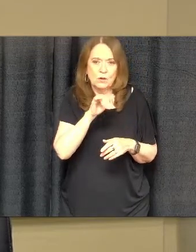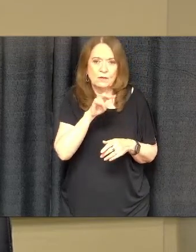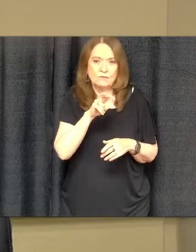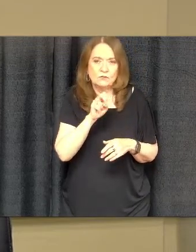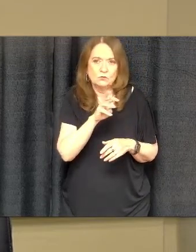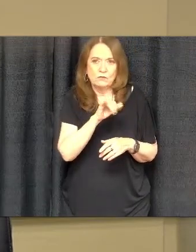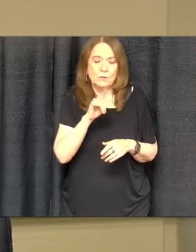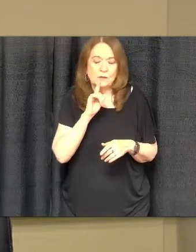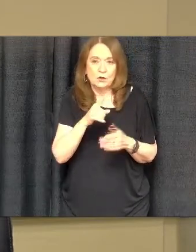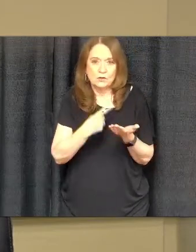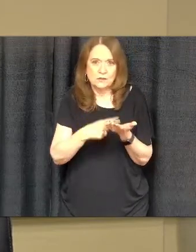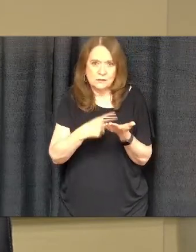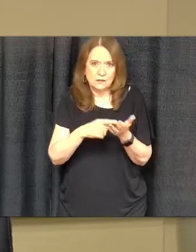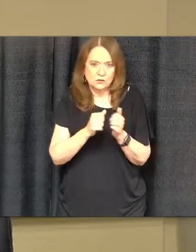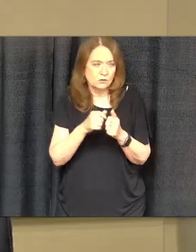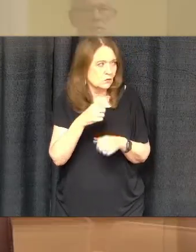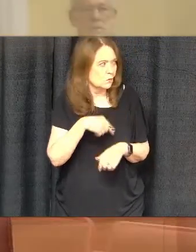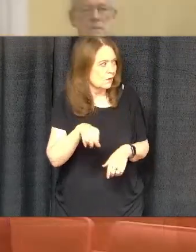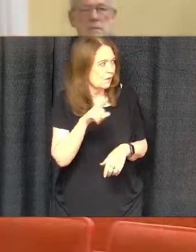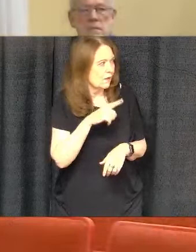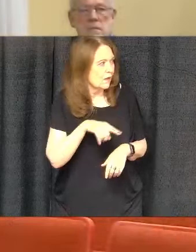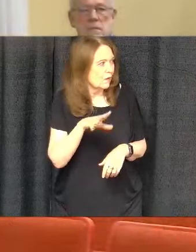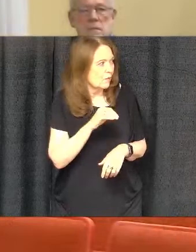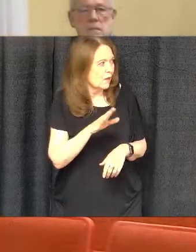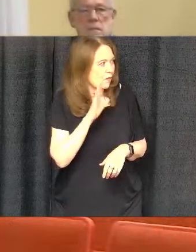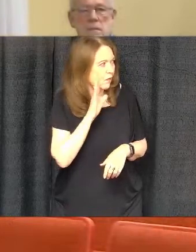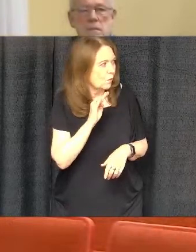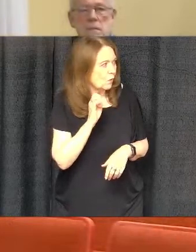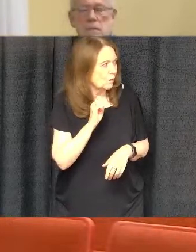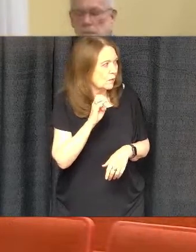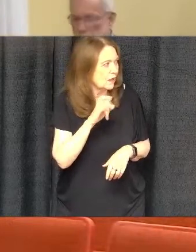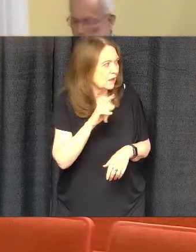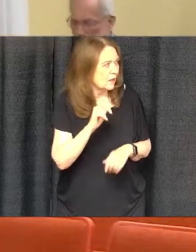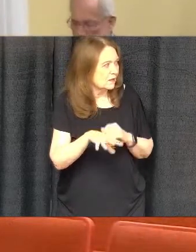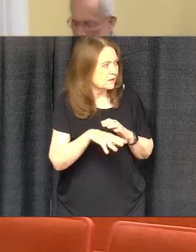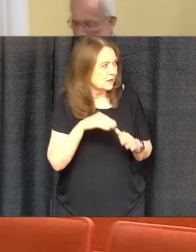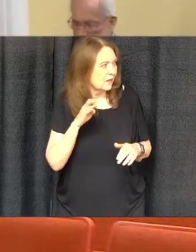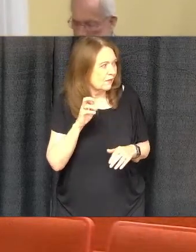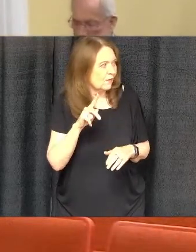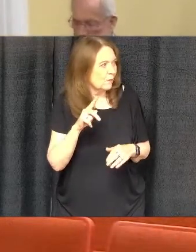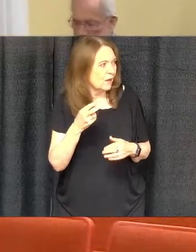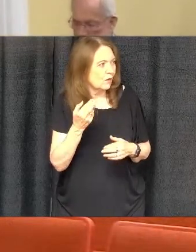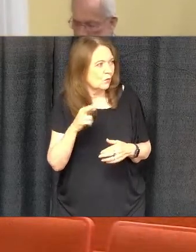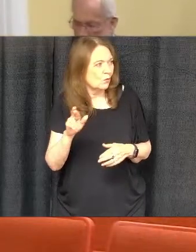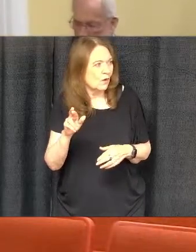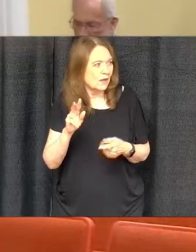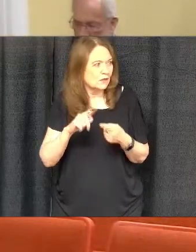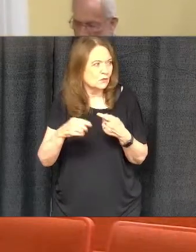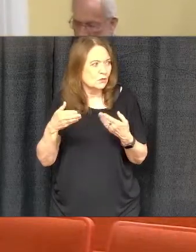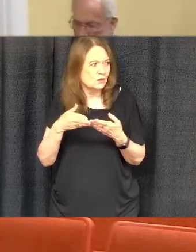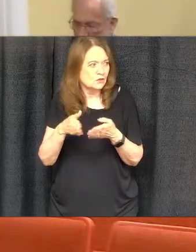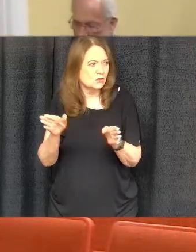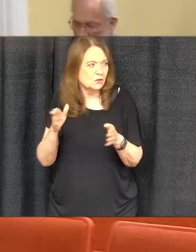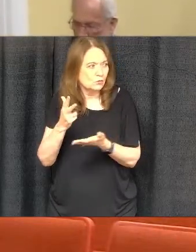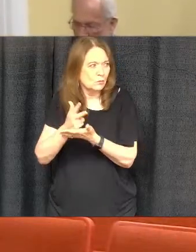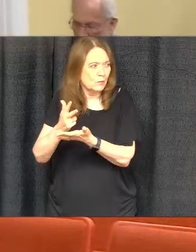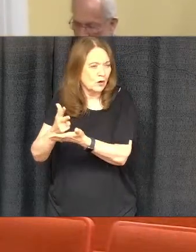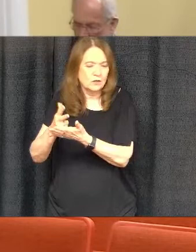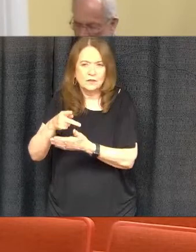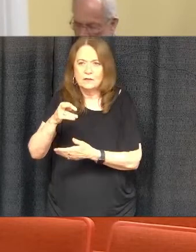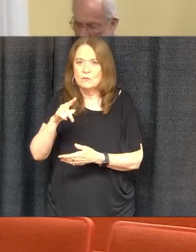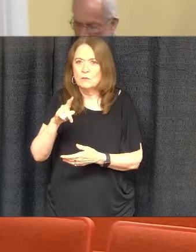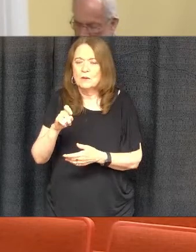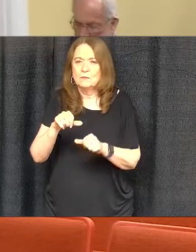in discussions with them. There is going to be an exit out the back right of this to the general parking of the Publix area, but